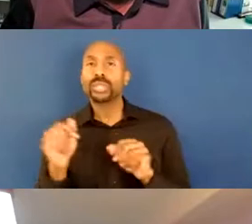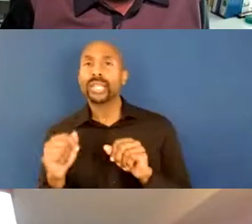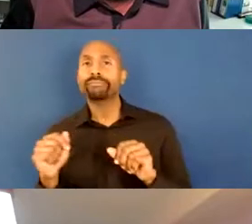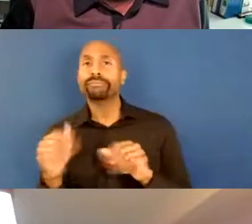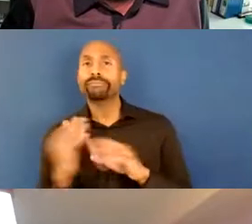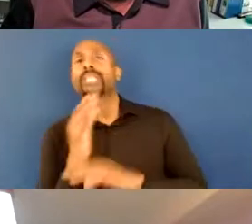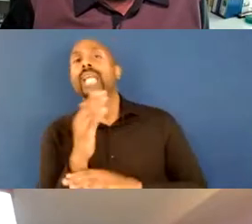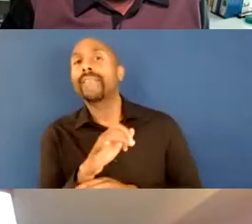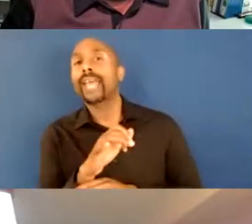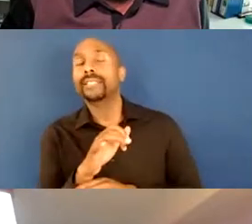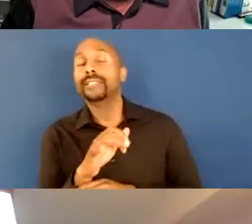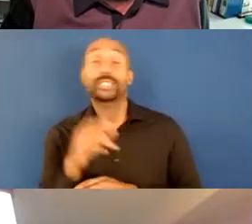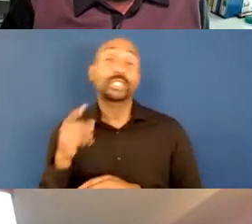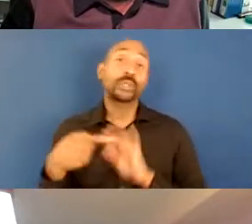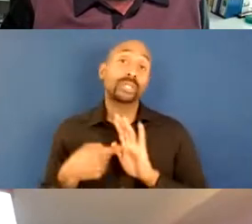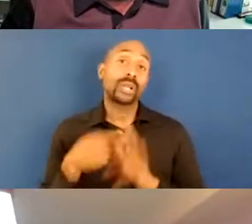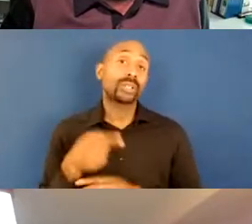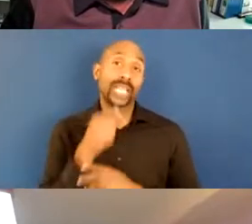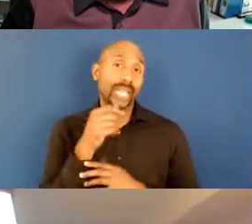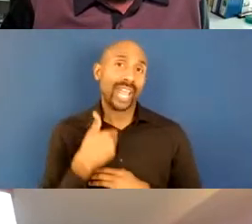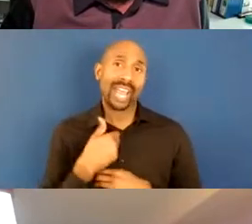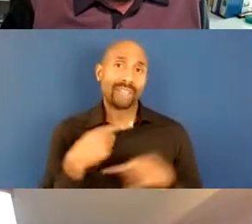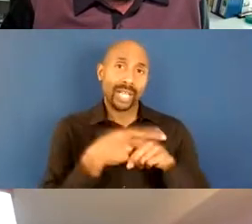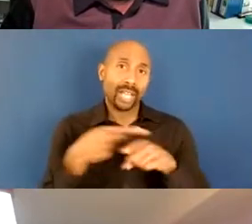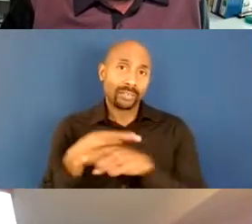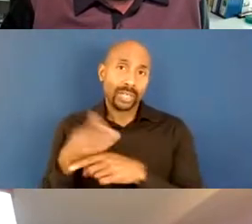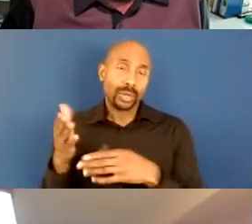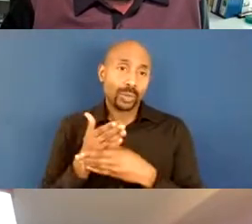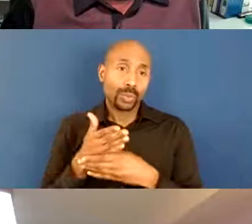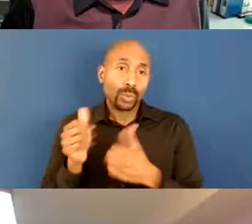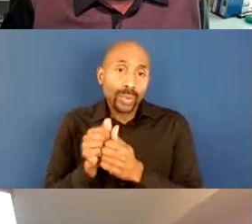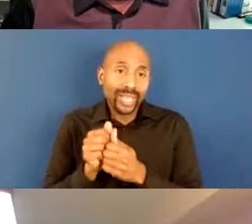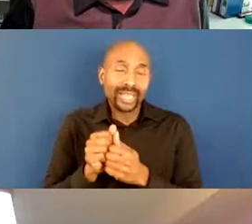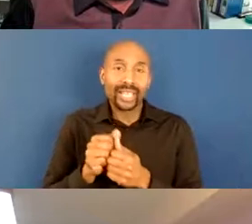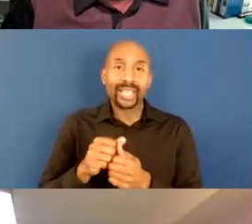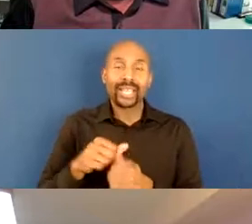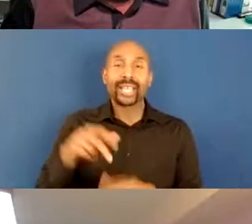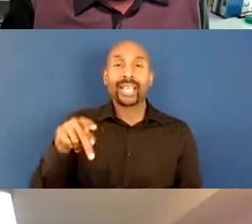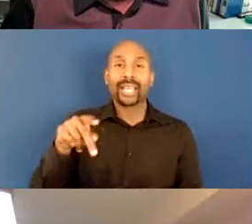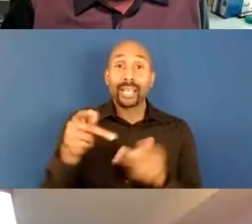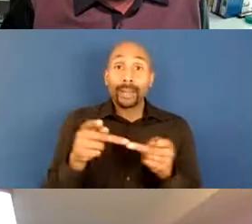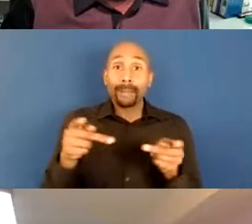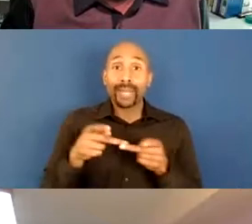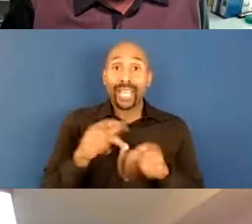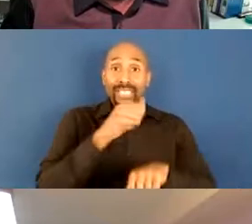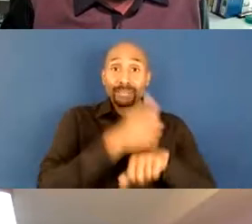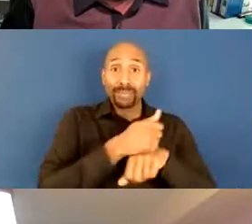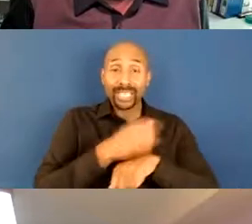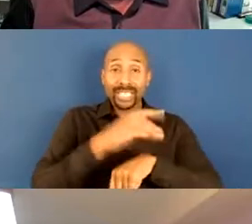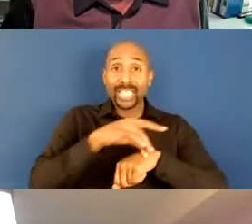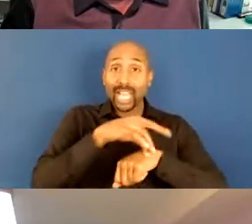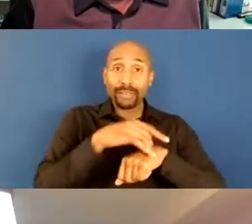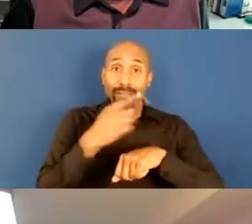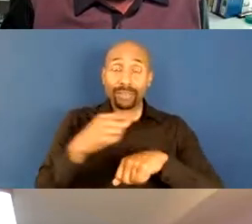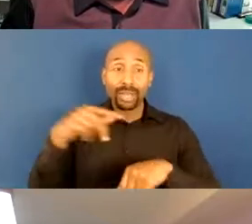there's no contradiction between a place-based geography of the political and the transnational efforts